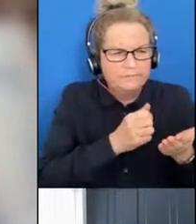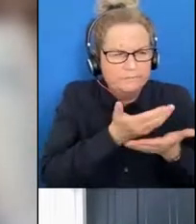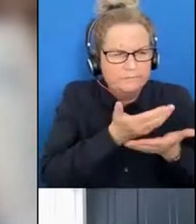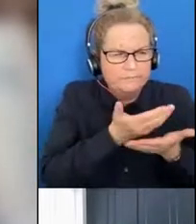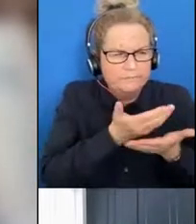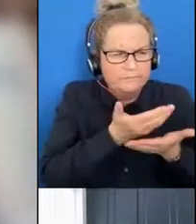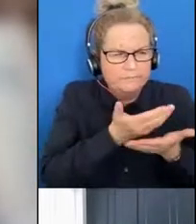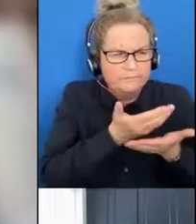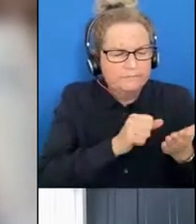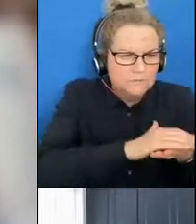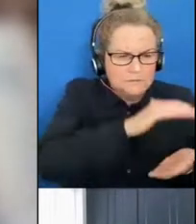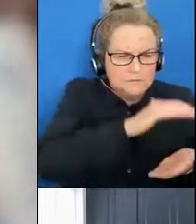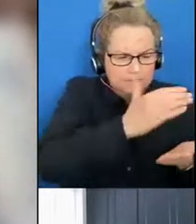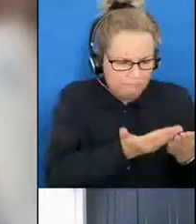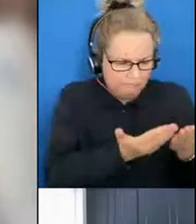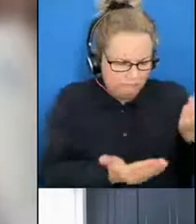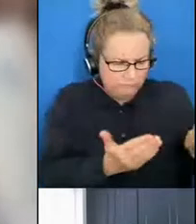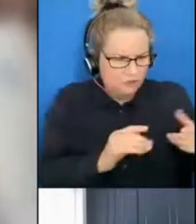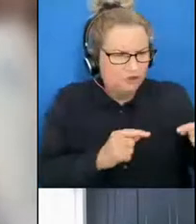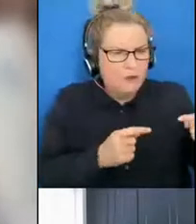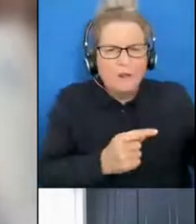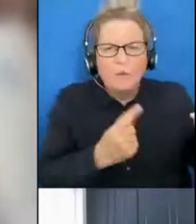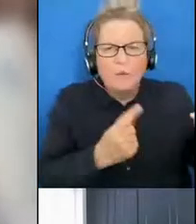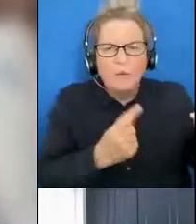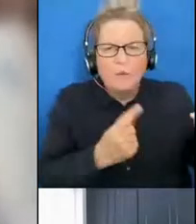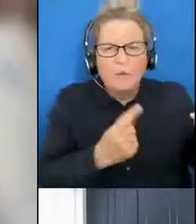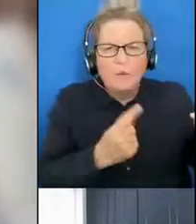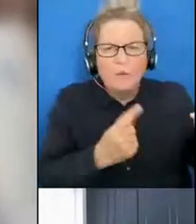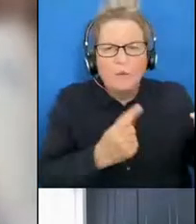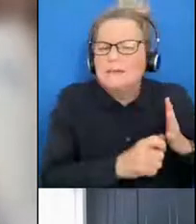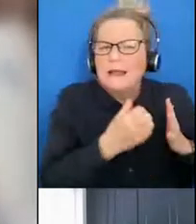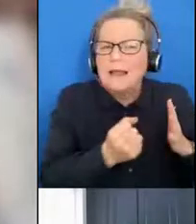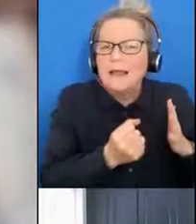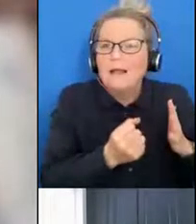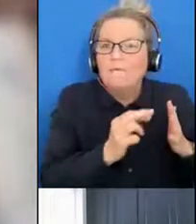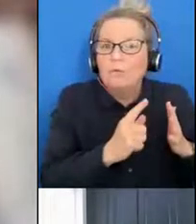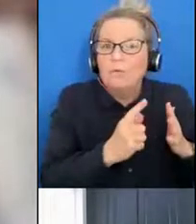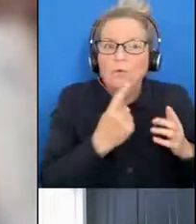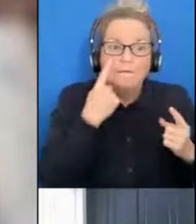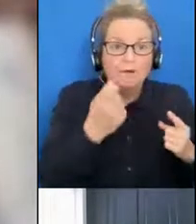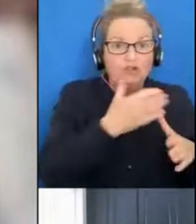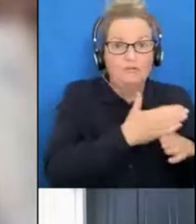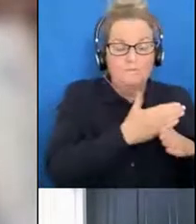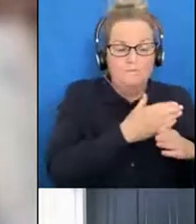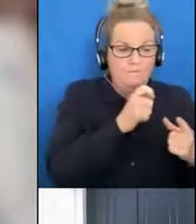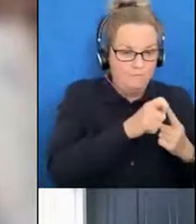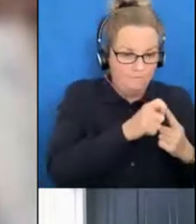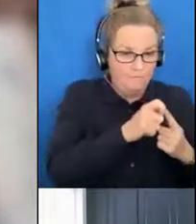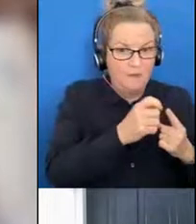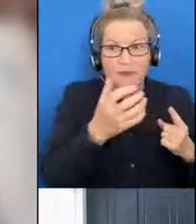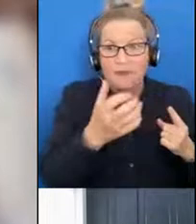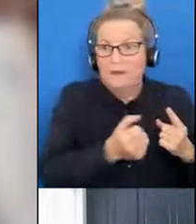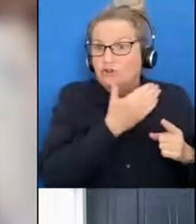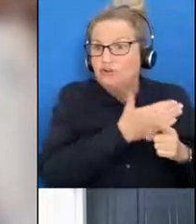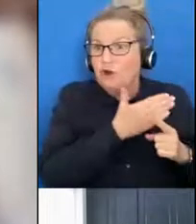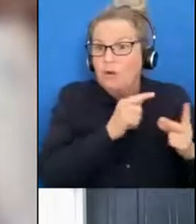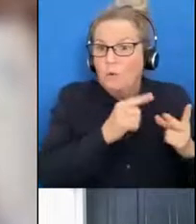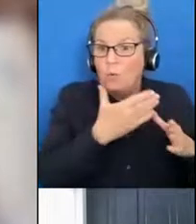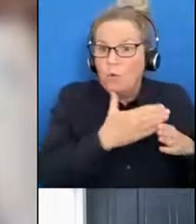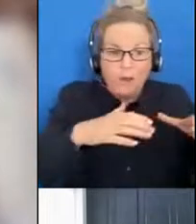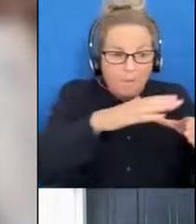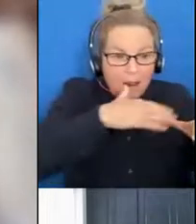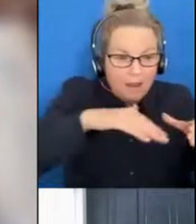focused on the challenges that people with disability face in finding work, but also within the workplace. And